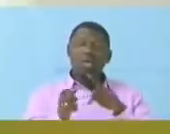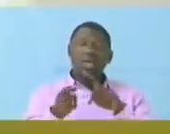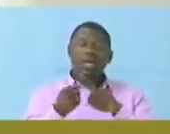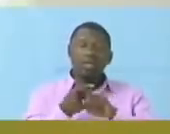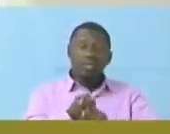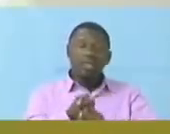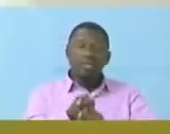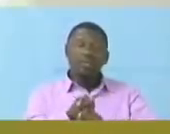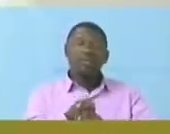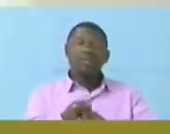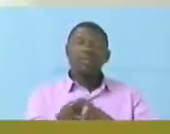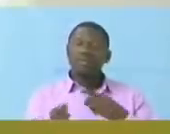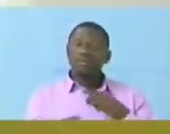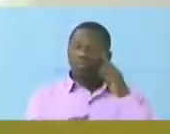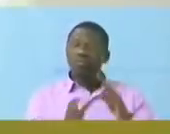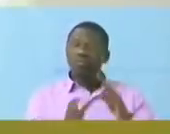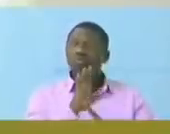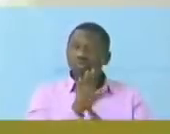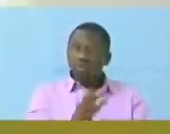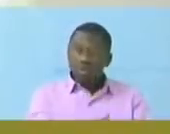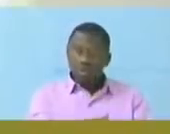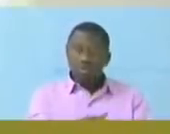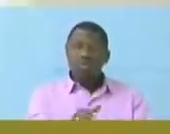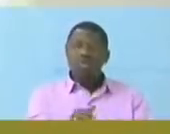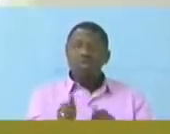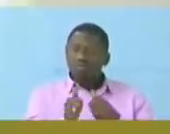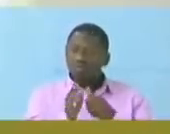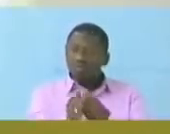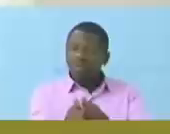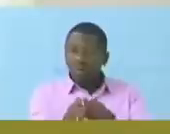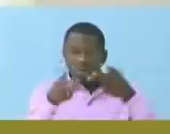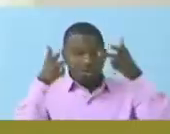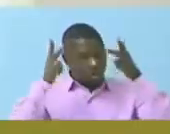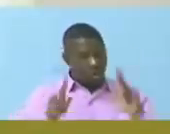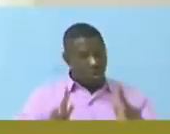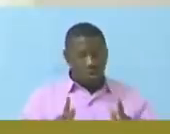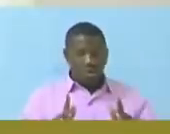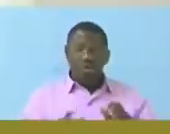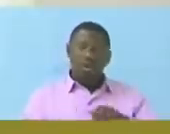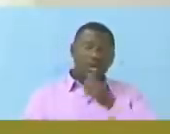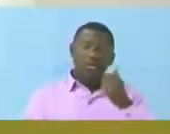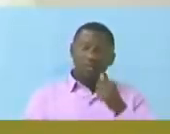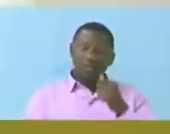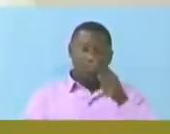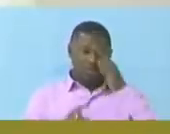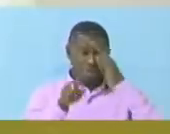Authority is to be exercised in accordance with law, and it has to be exercised